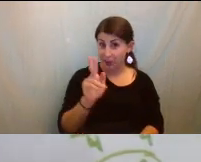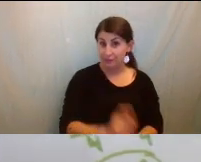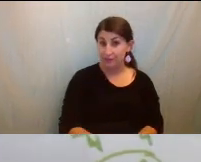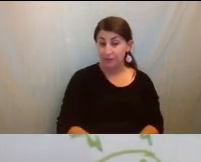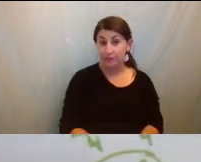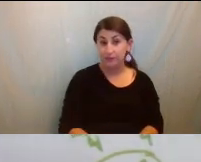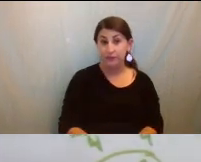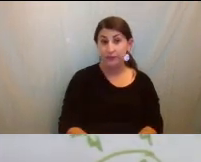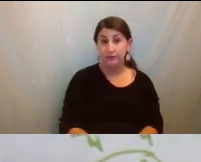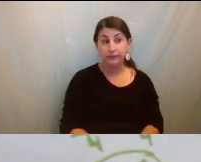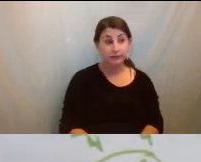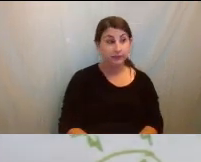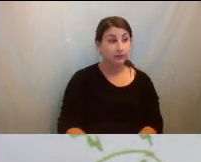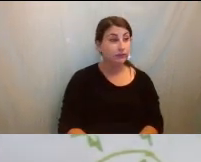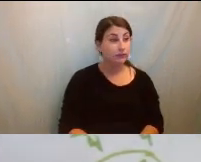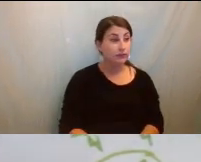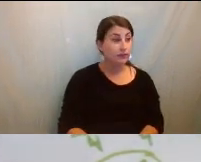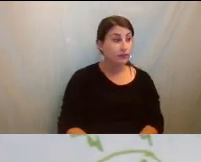Okay.